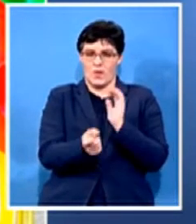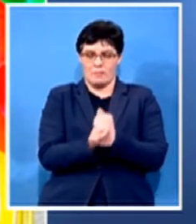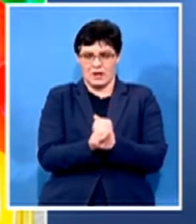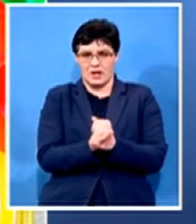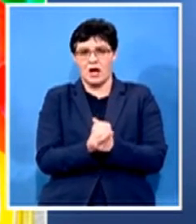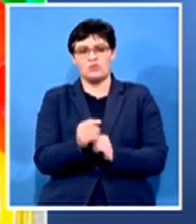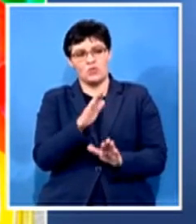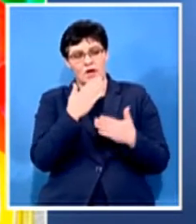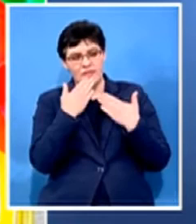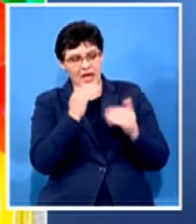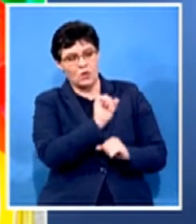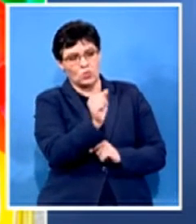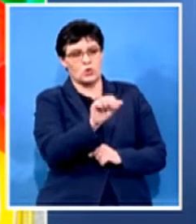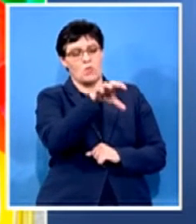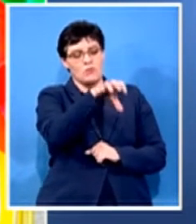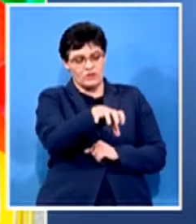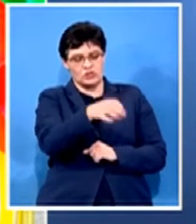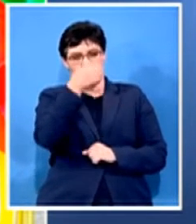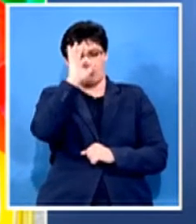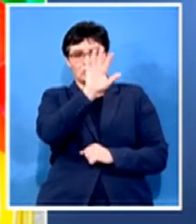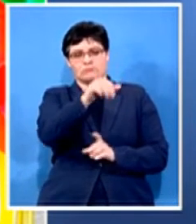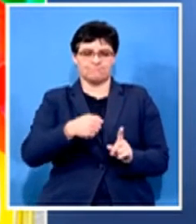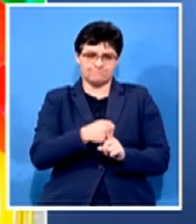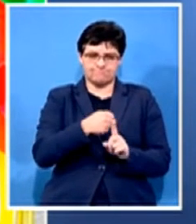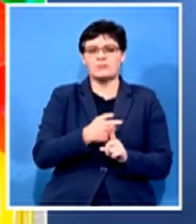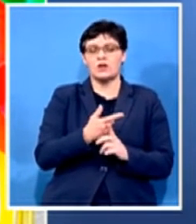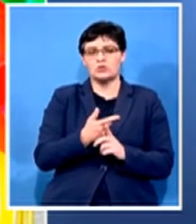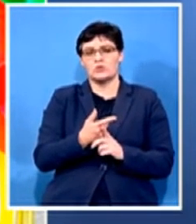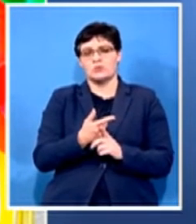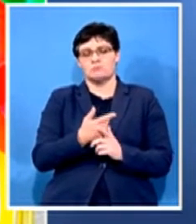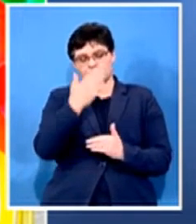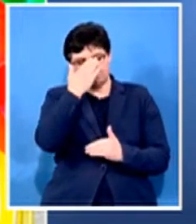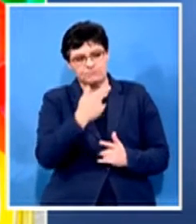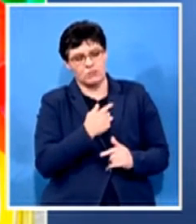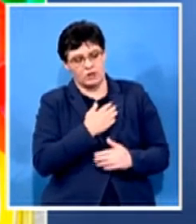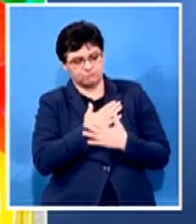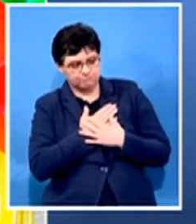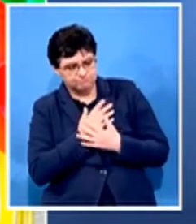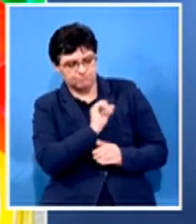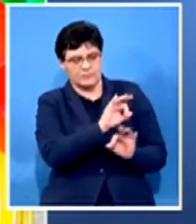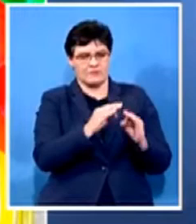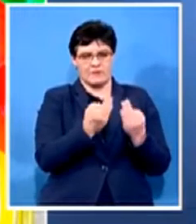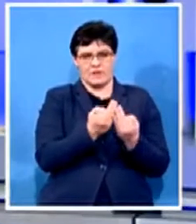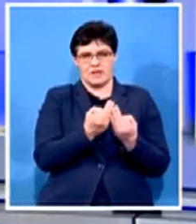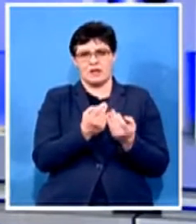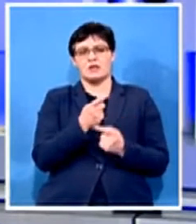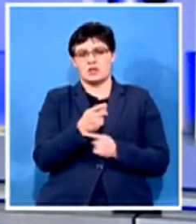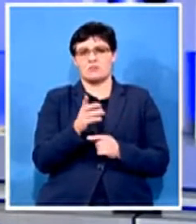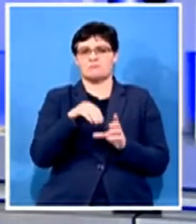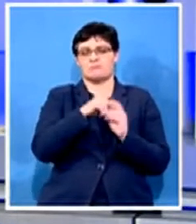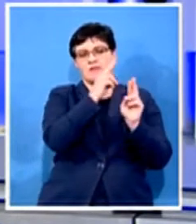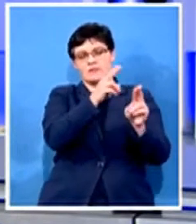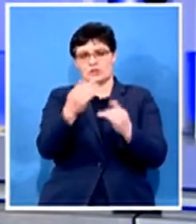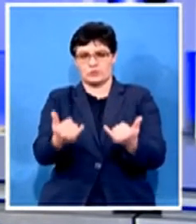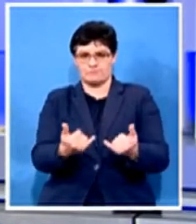for their efforts to go and commiserate with the family. We are told that they are going to be visiting the family members today. Of course,